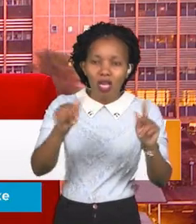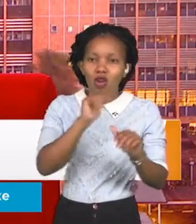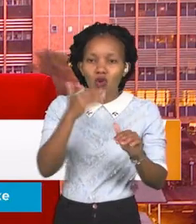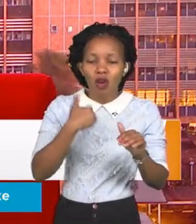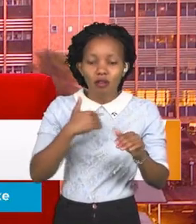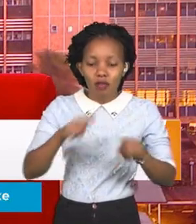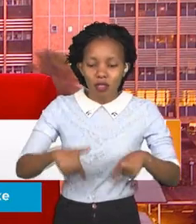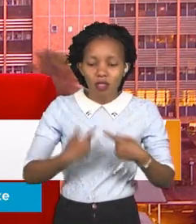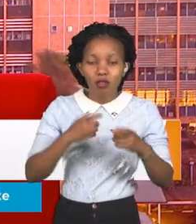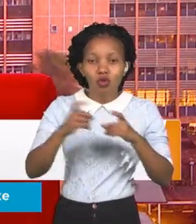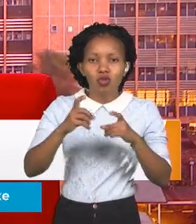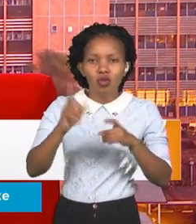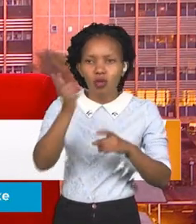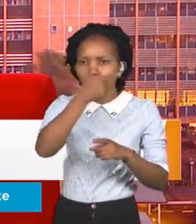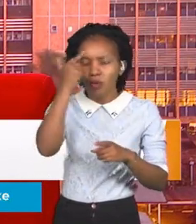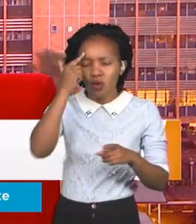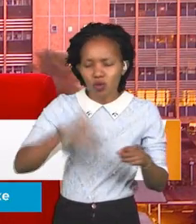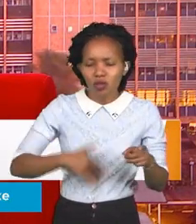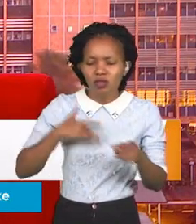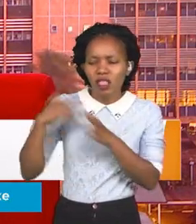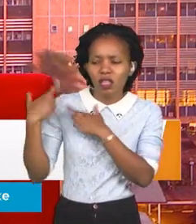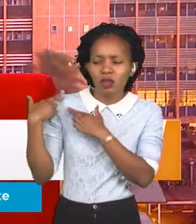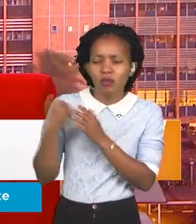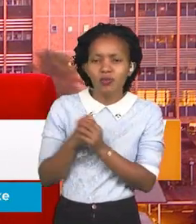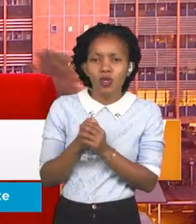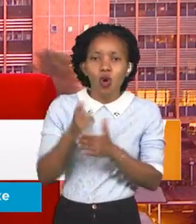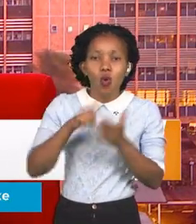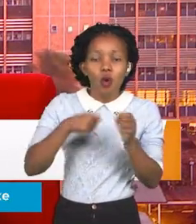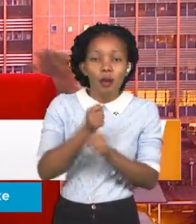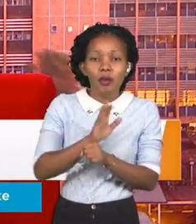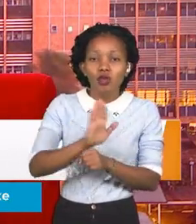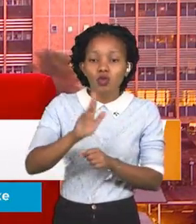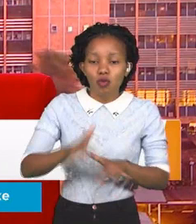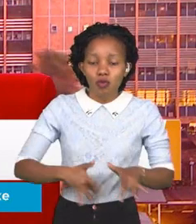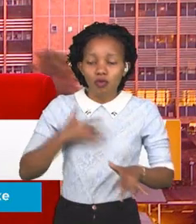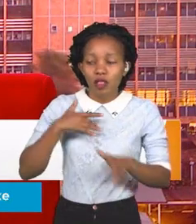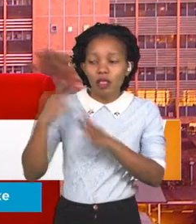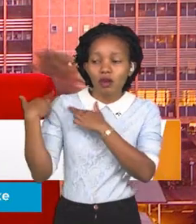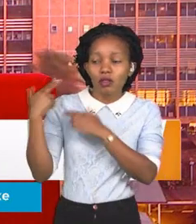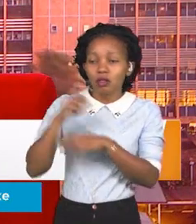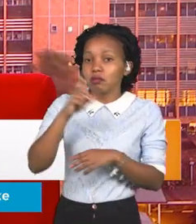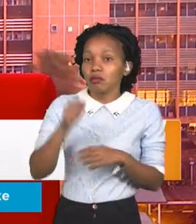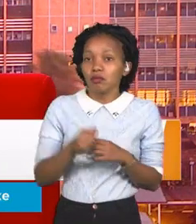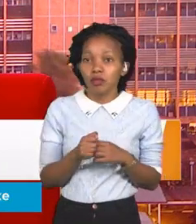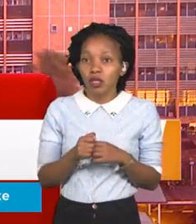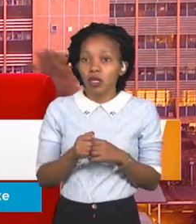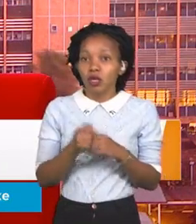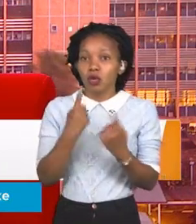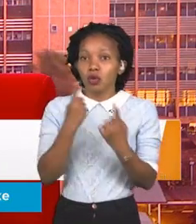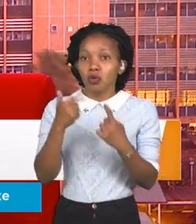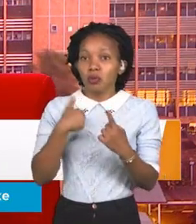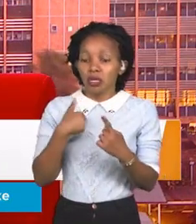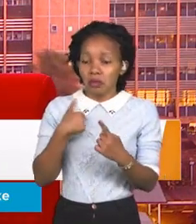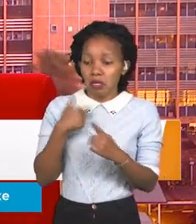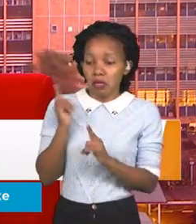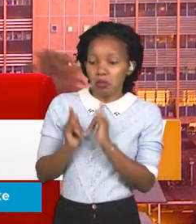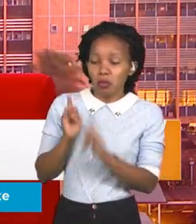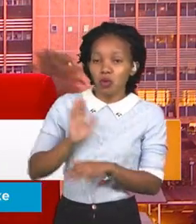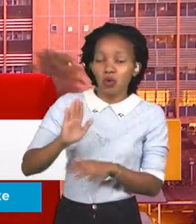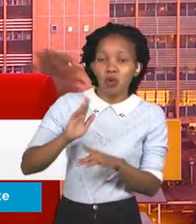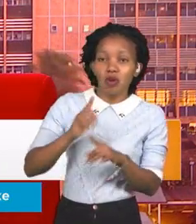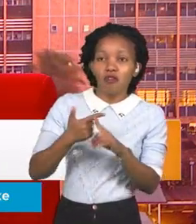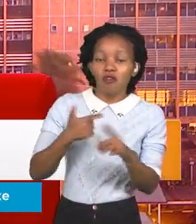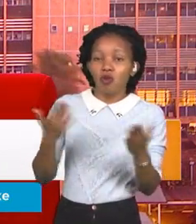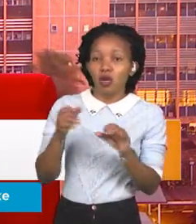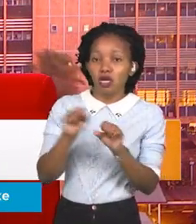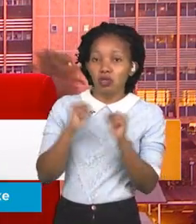self-control because I feel entitled. What makes you feel entitled? Mm-hmm. You told me I am your boyfriend. Okay. And as where I come from,